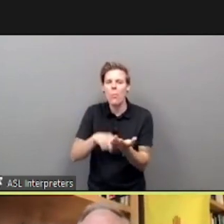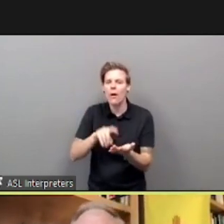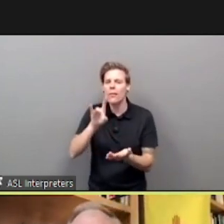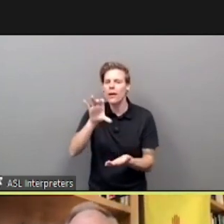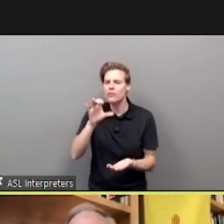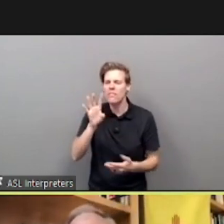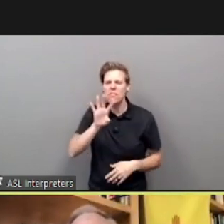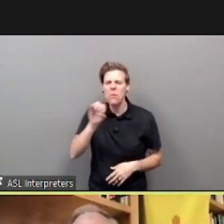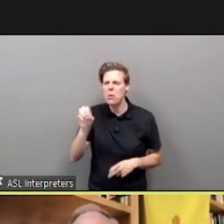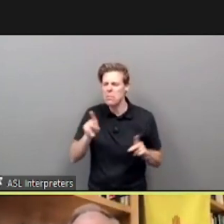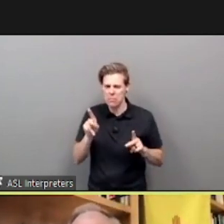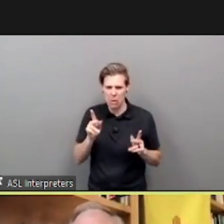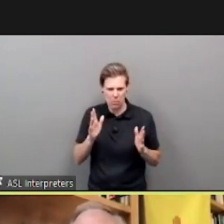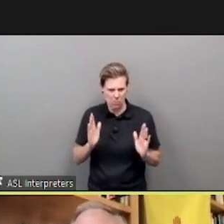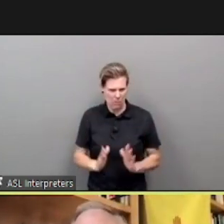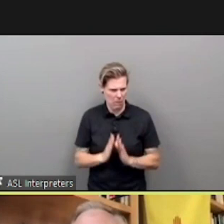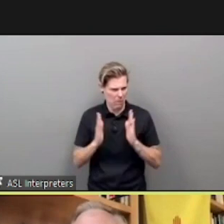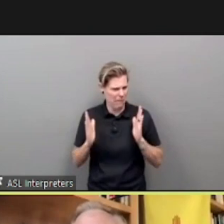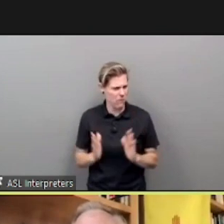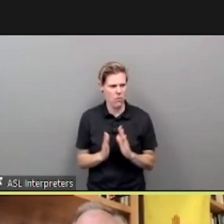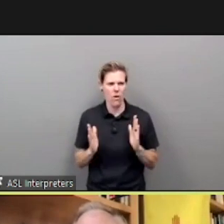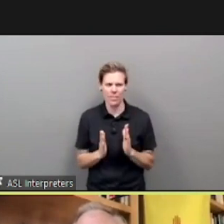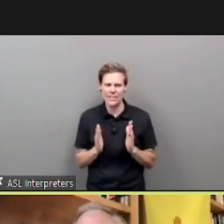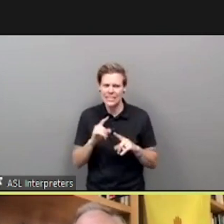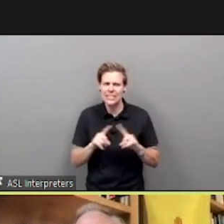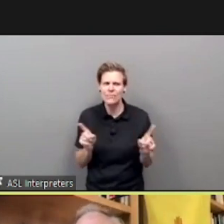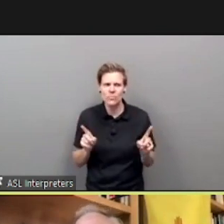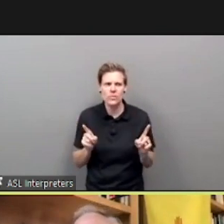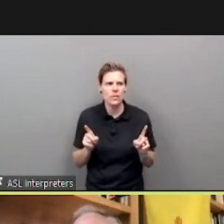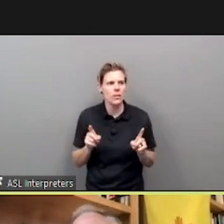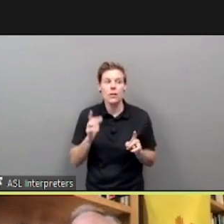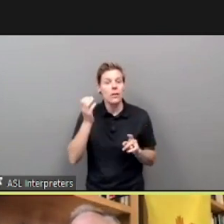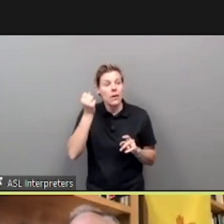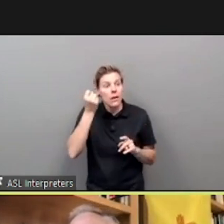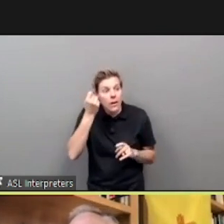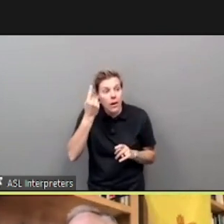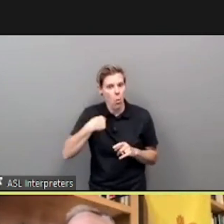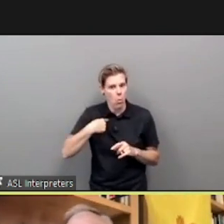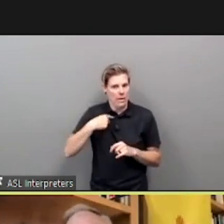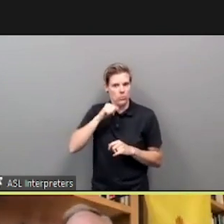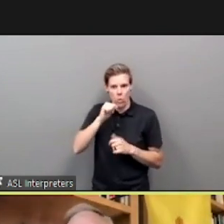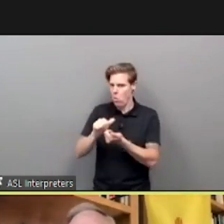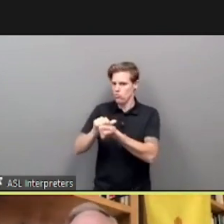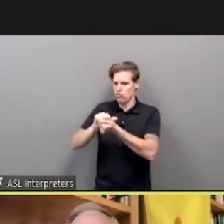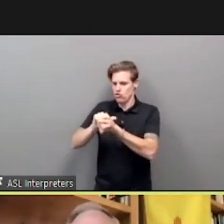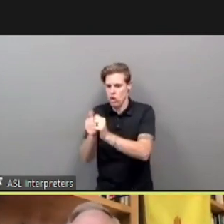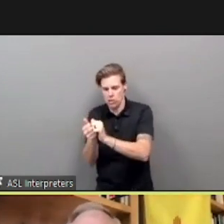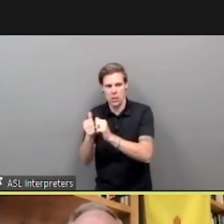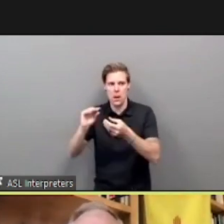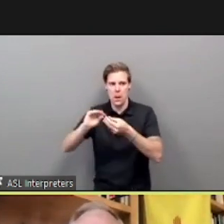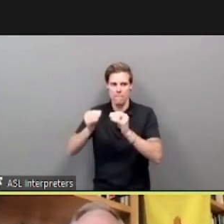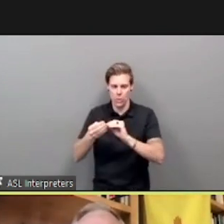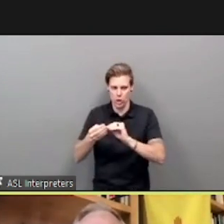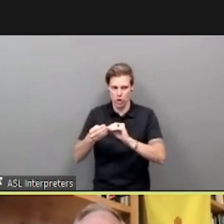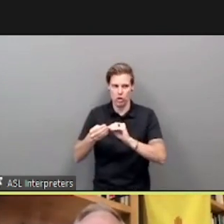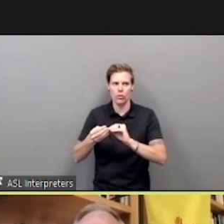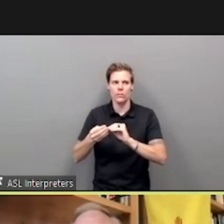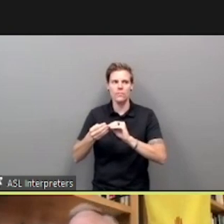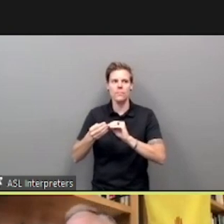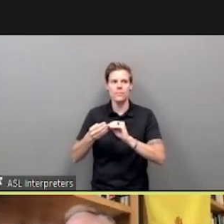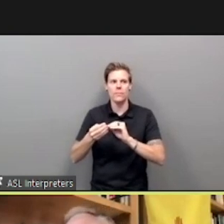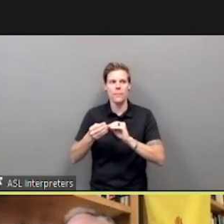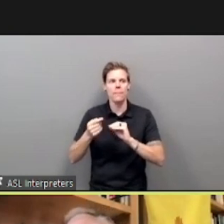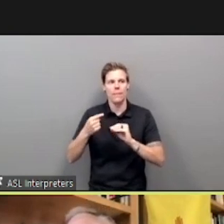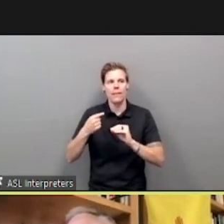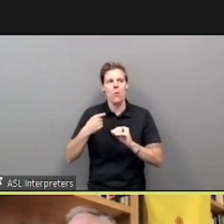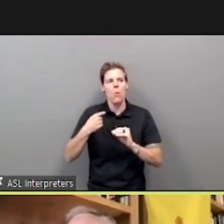did make that adjustment, we didn't change any of the numbers. We just, well, we did kind of. We pretended they had 5,000 people. It